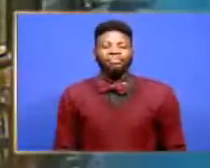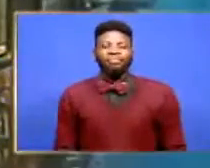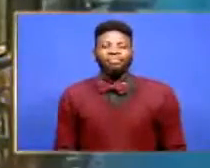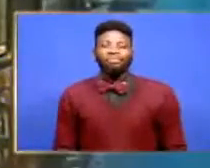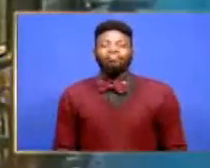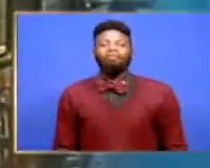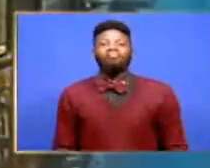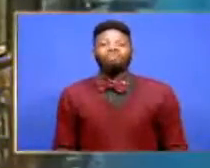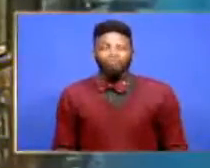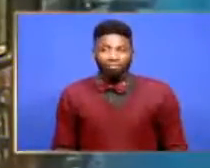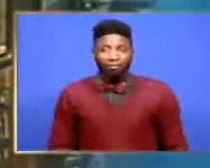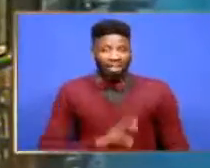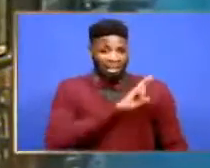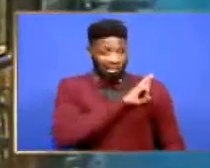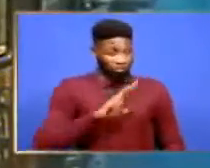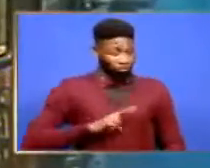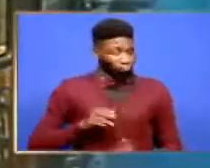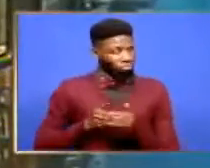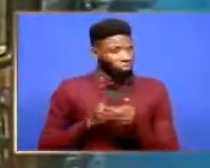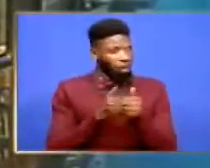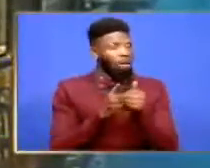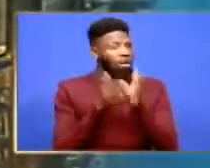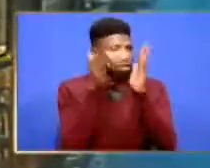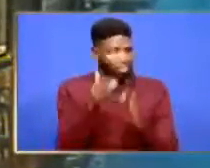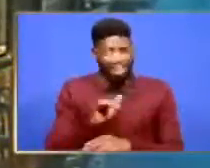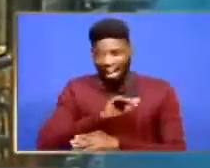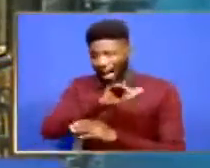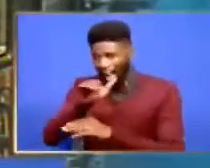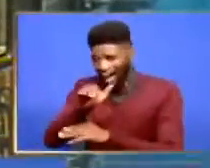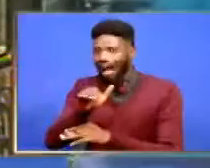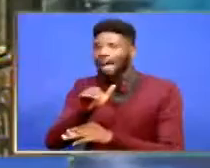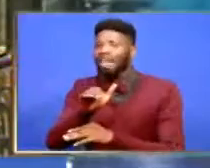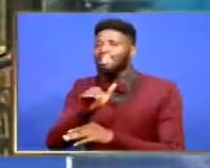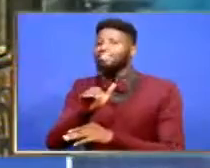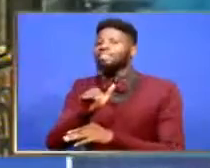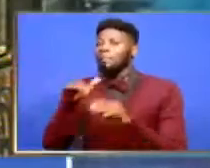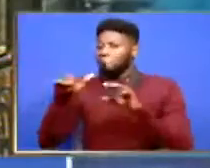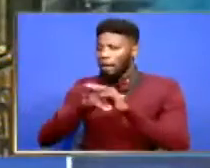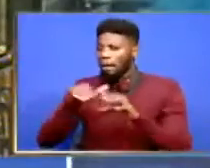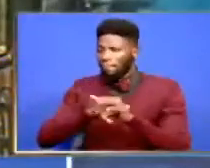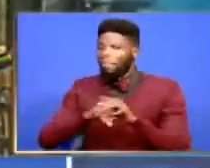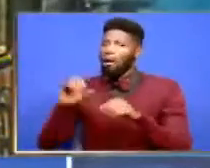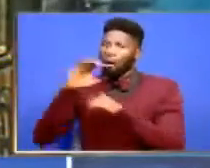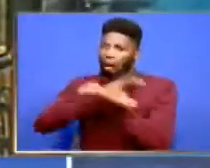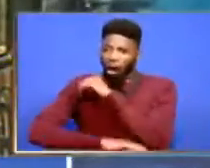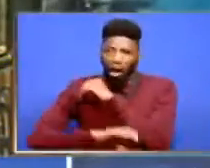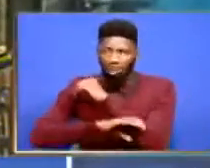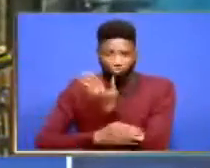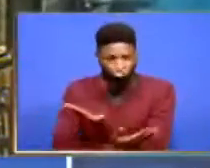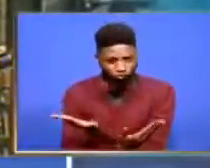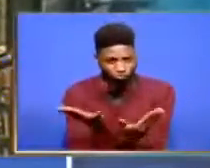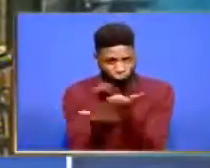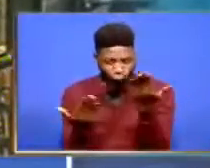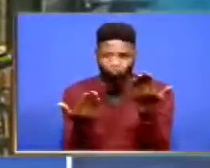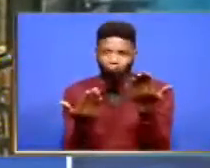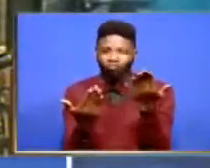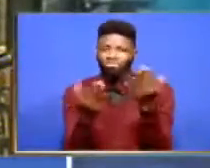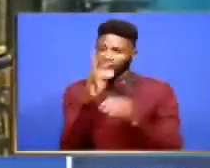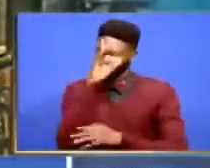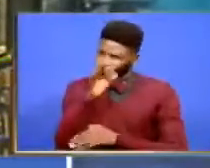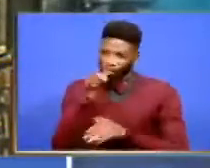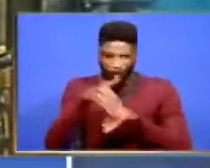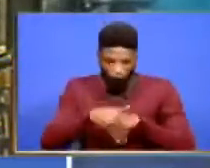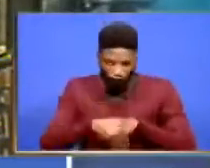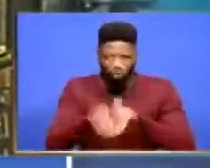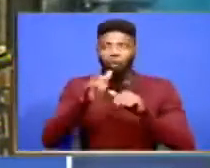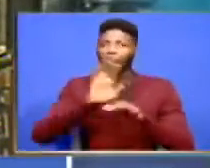Elsewhere, religious leaders are calling on worshippers across the country to strictly comply with all the guidelines provided